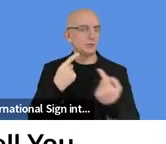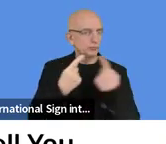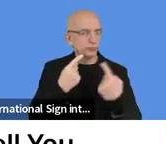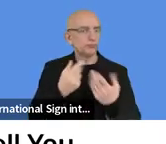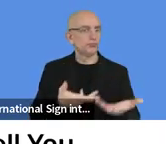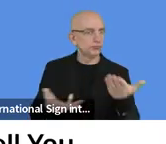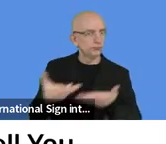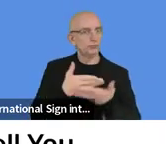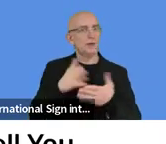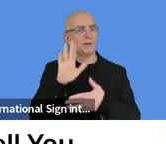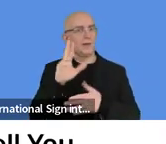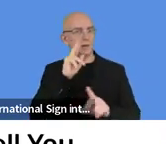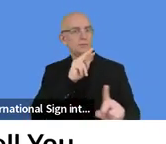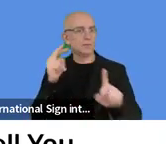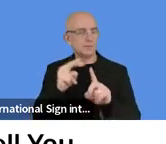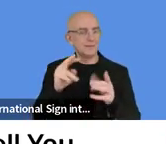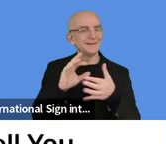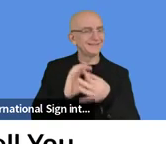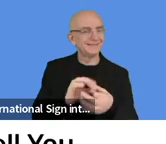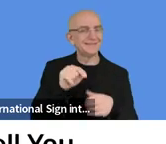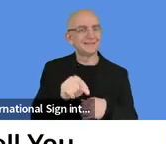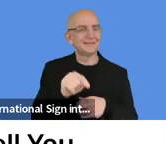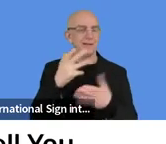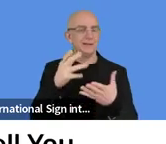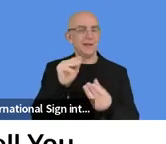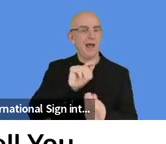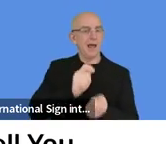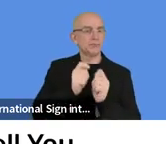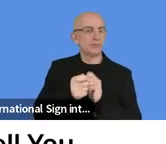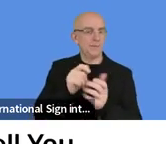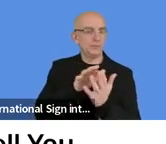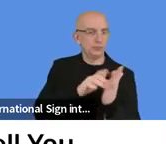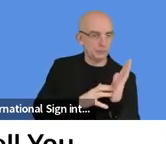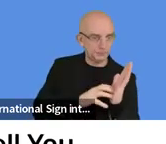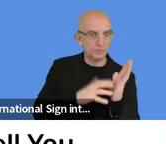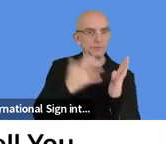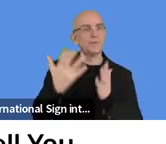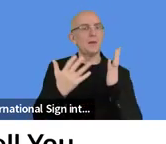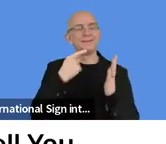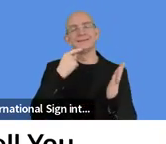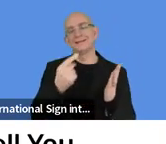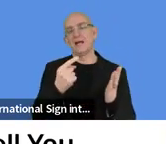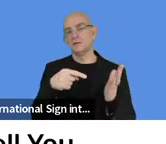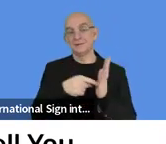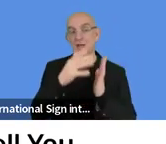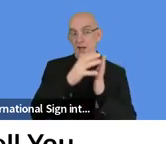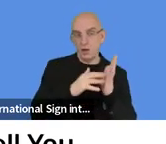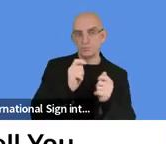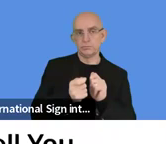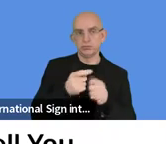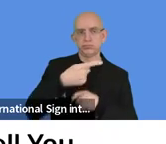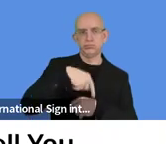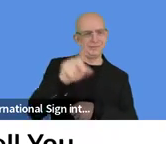who's trying to provide a service to this client, that objection is a way for me to optimize the solution that I'm providing to